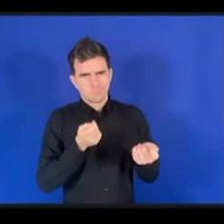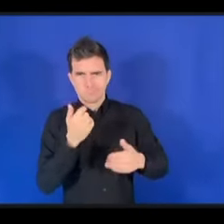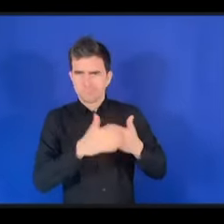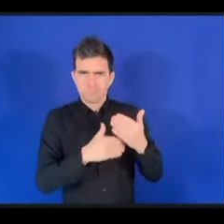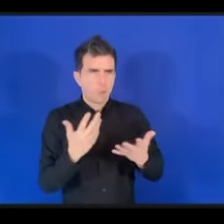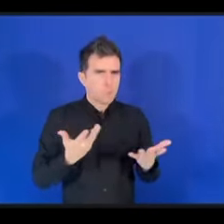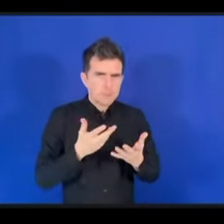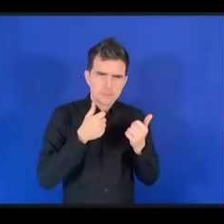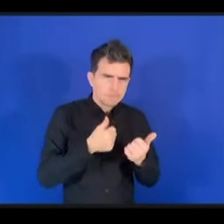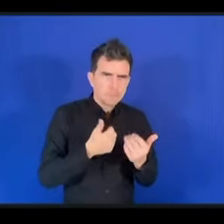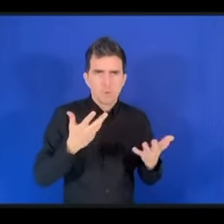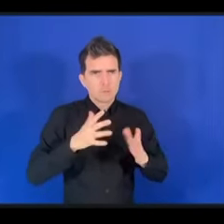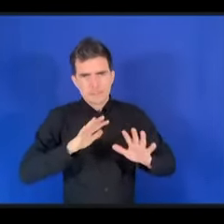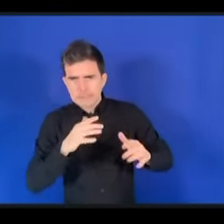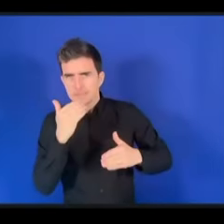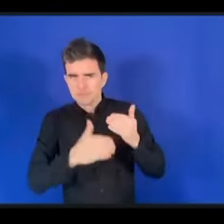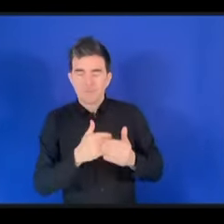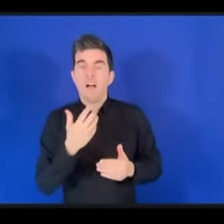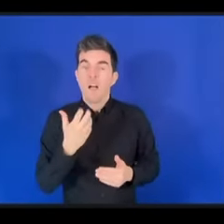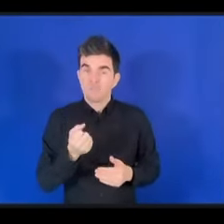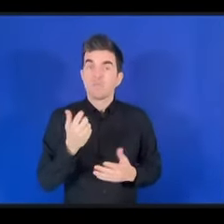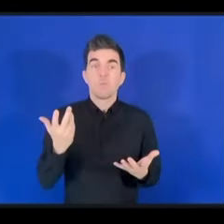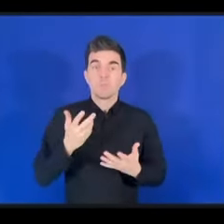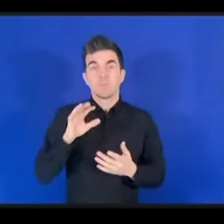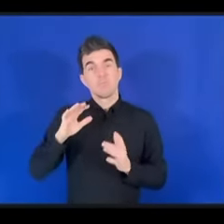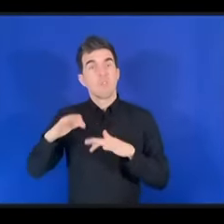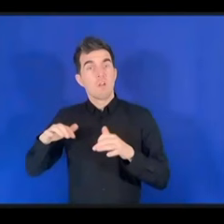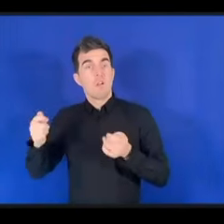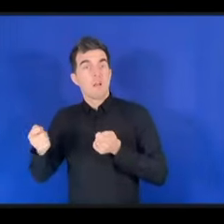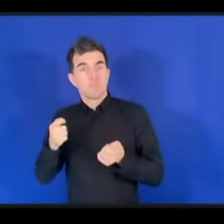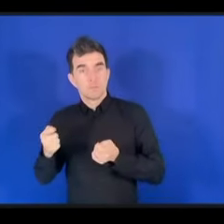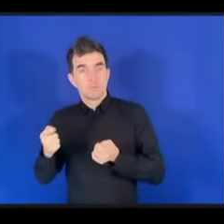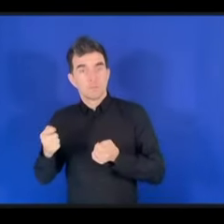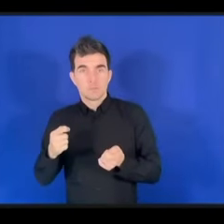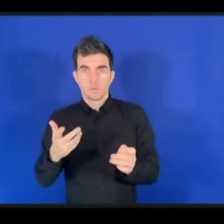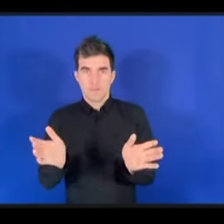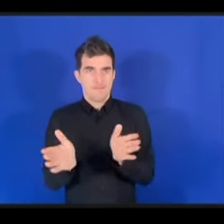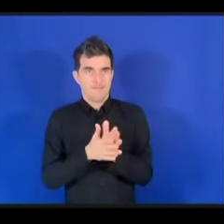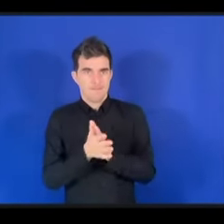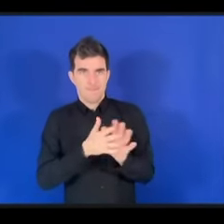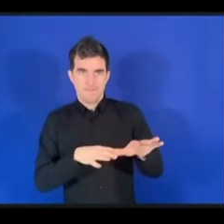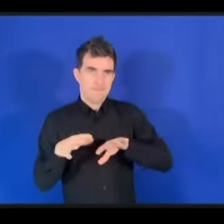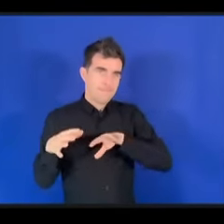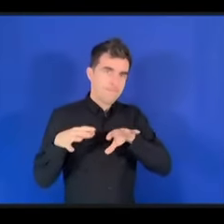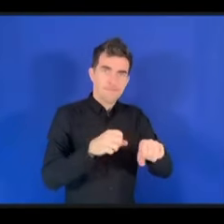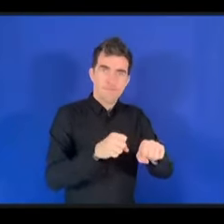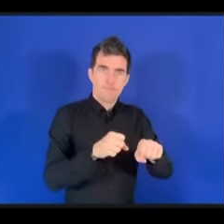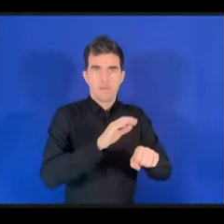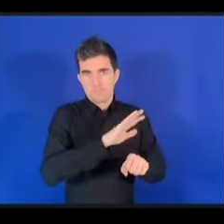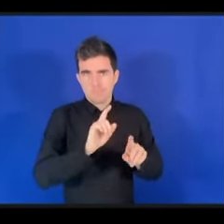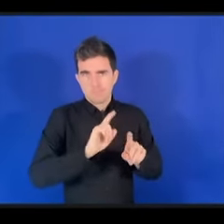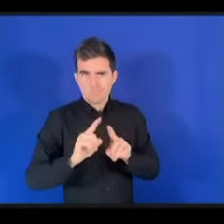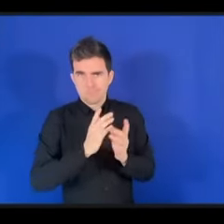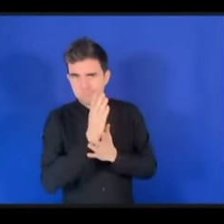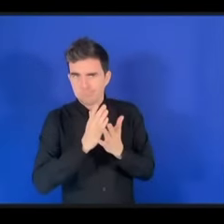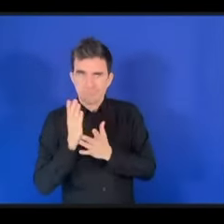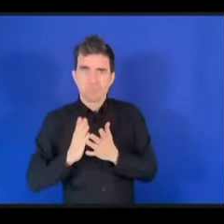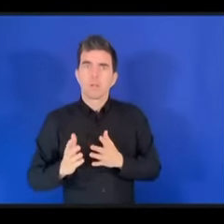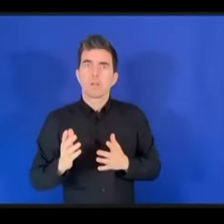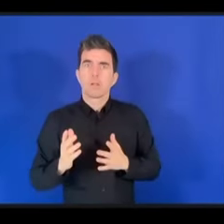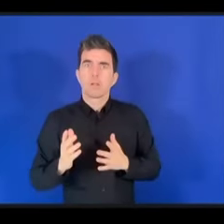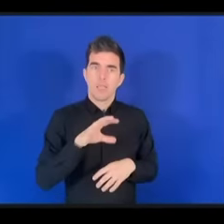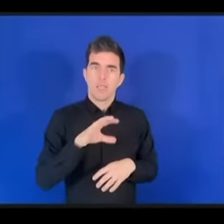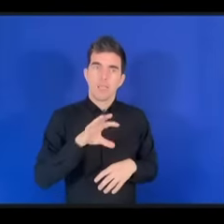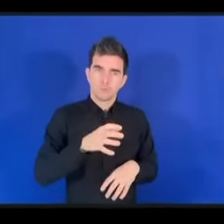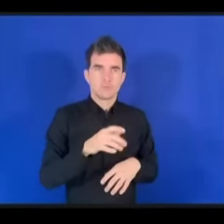intents and purposes, one country has one vote irrespective of size. The multi-stakeholder process, on the other hand,